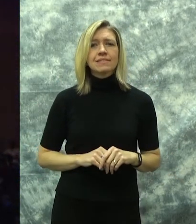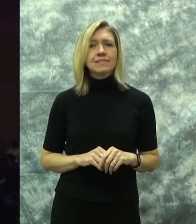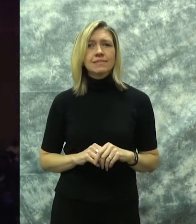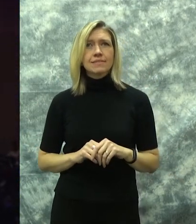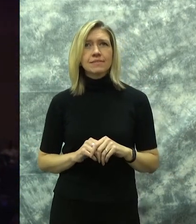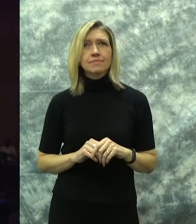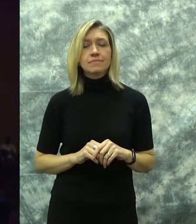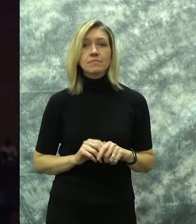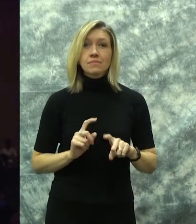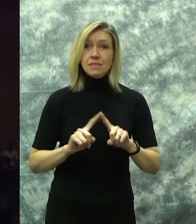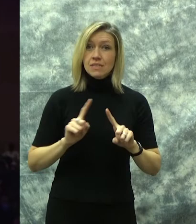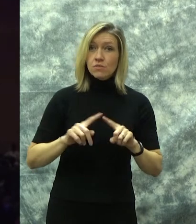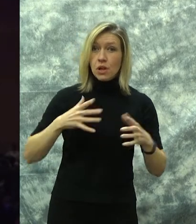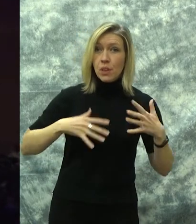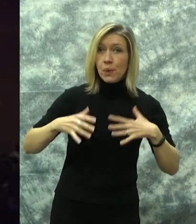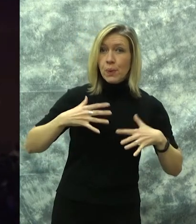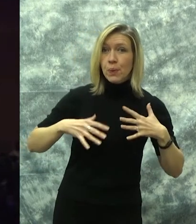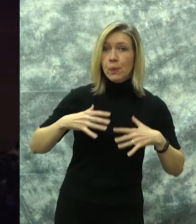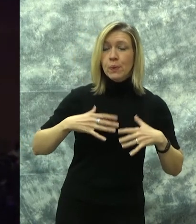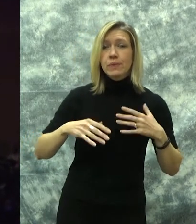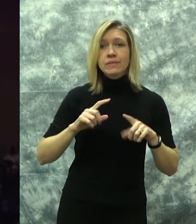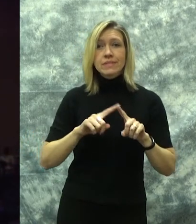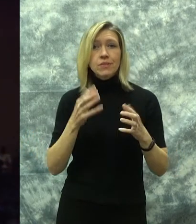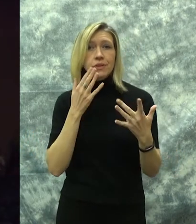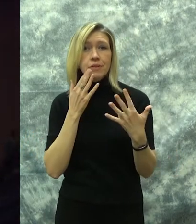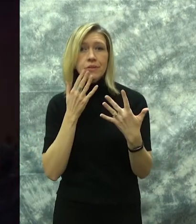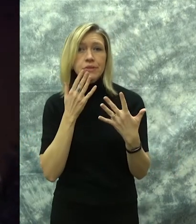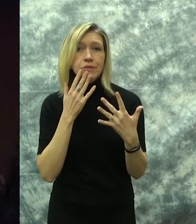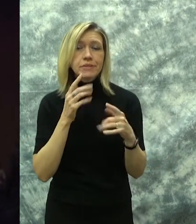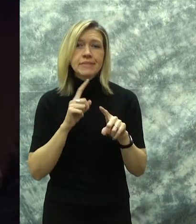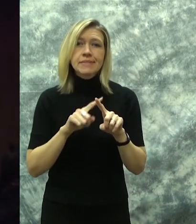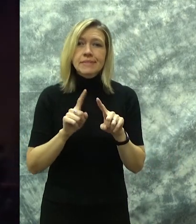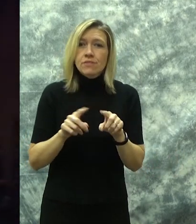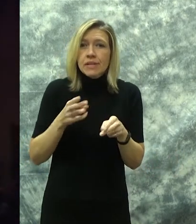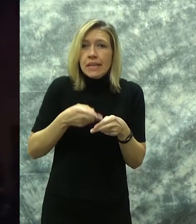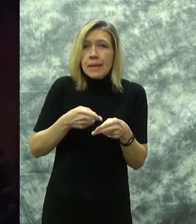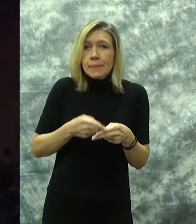different clothing, different colors, different names.